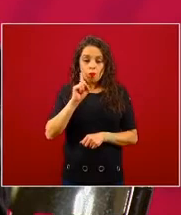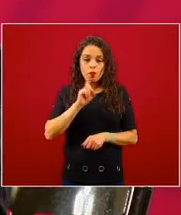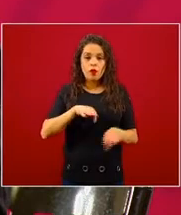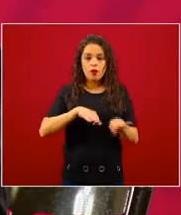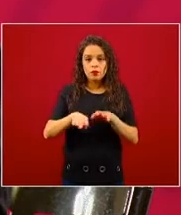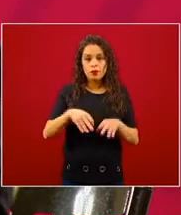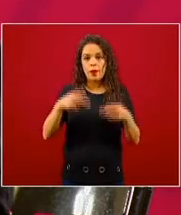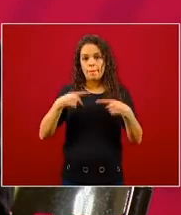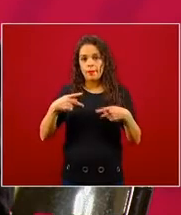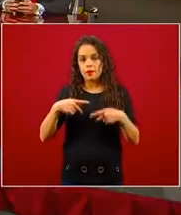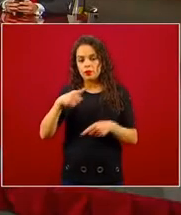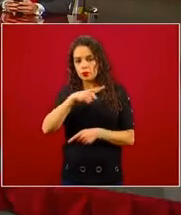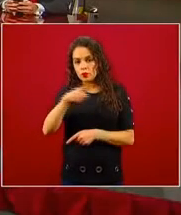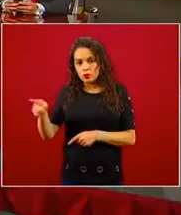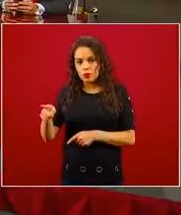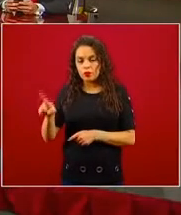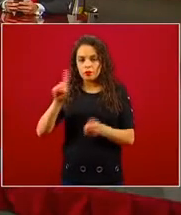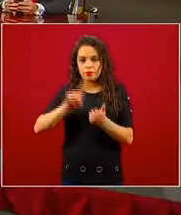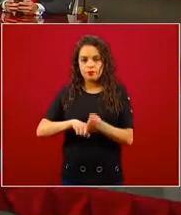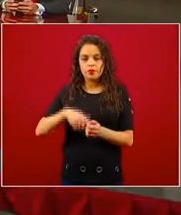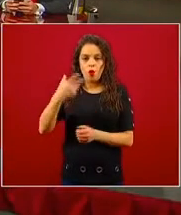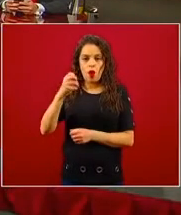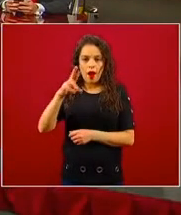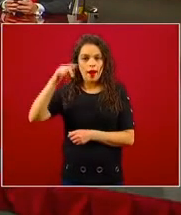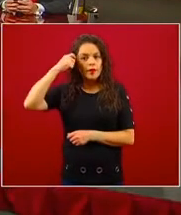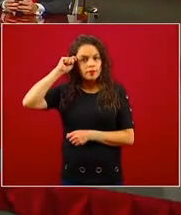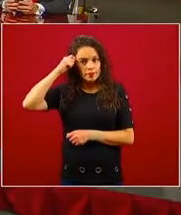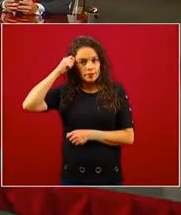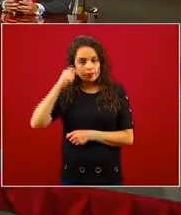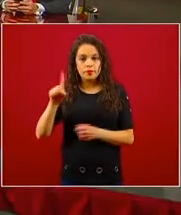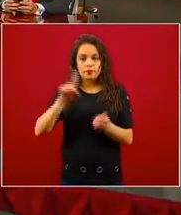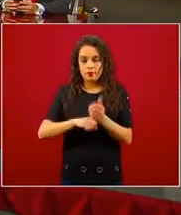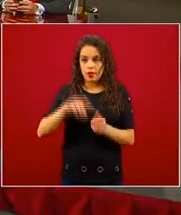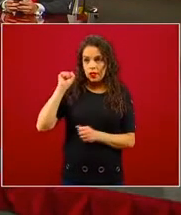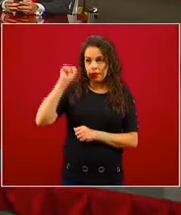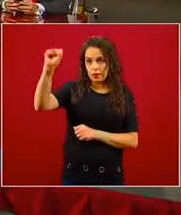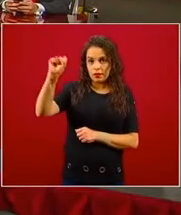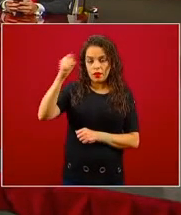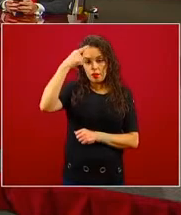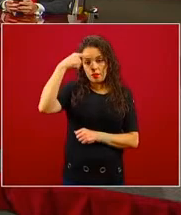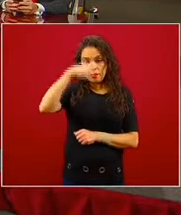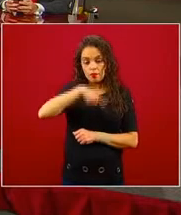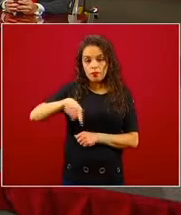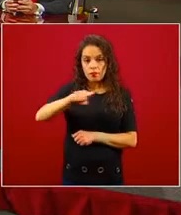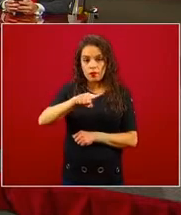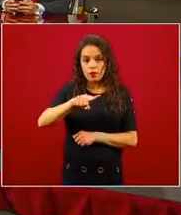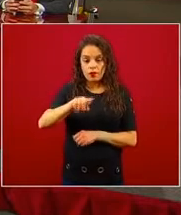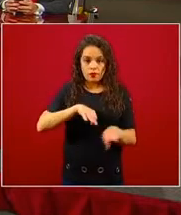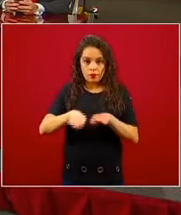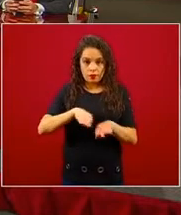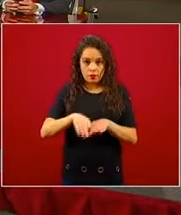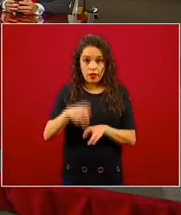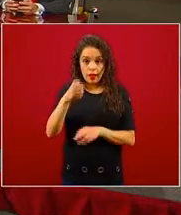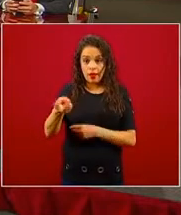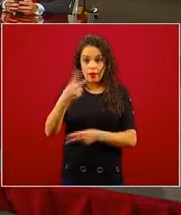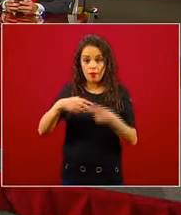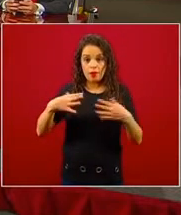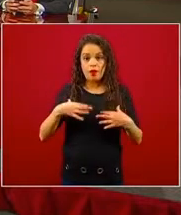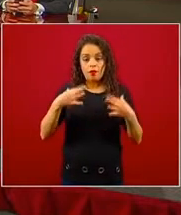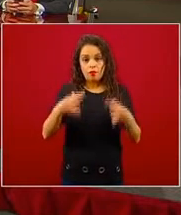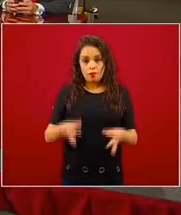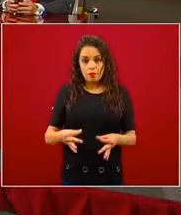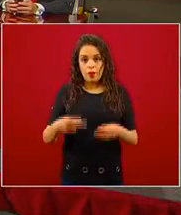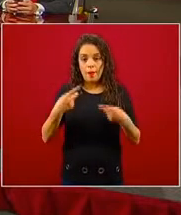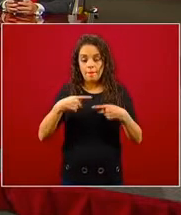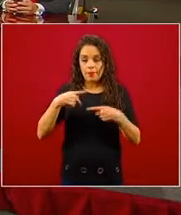cabo human un rights and the proceso de rights of domestic sindicalización del workers through sector that laboral. Y así organization surgió el and Sindicato has worked for Nacional the de Trabajadoras y Trabajadoras unionization del